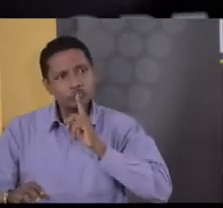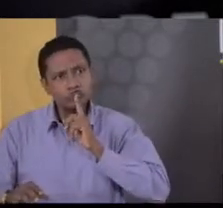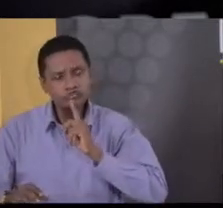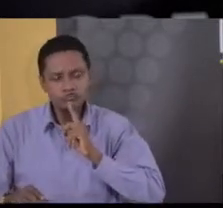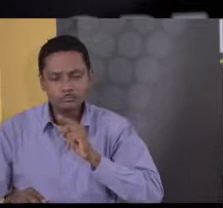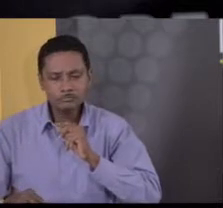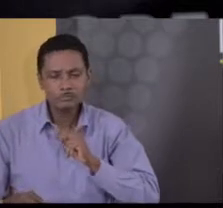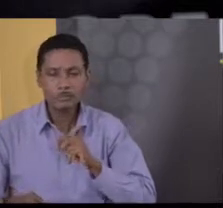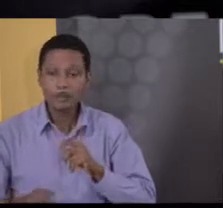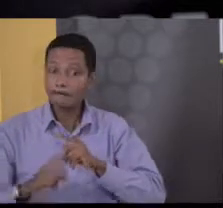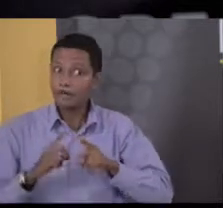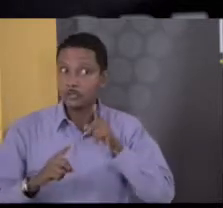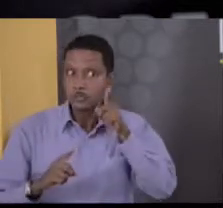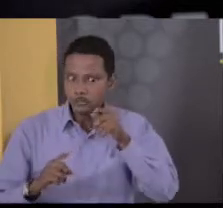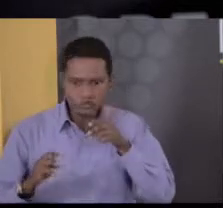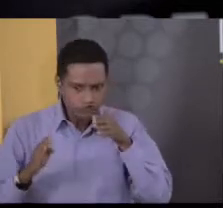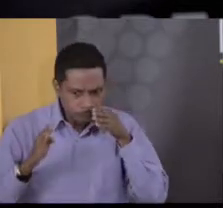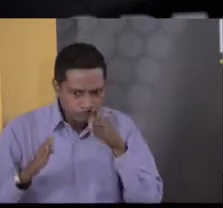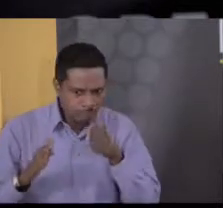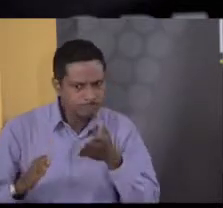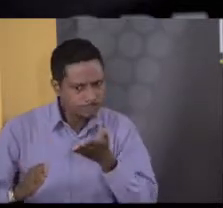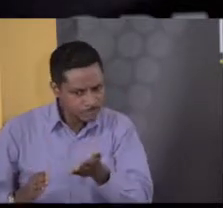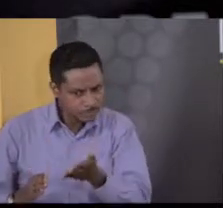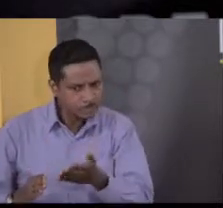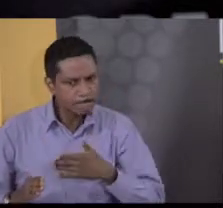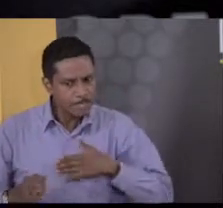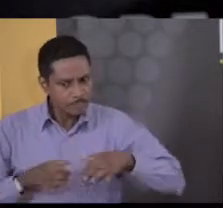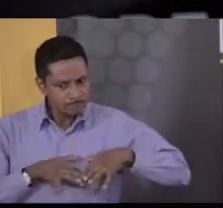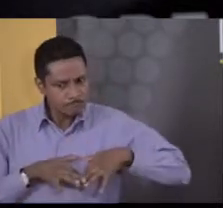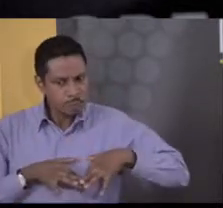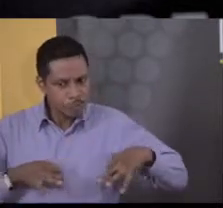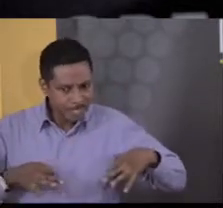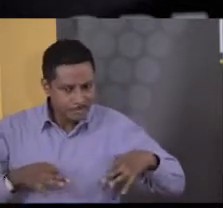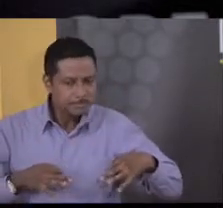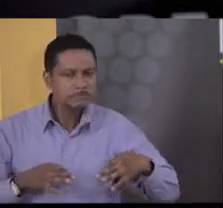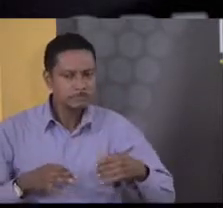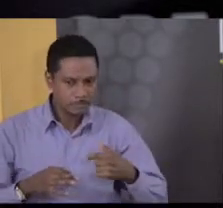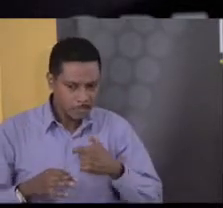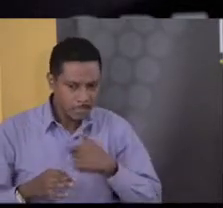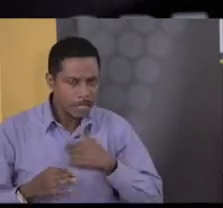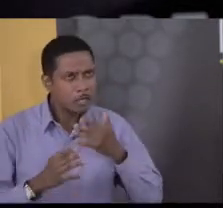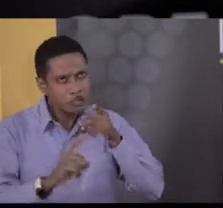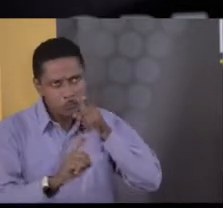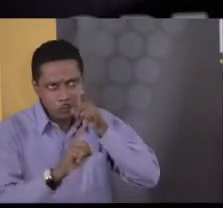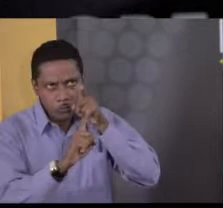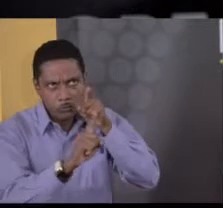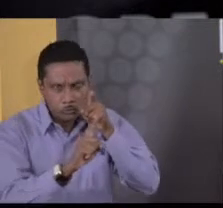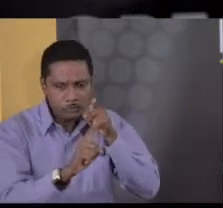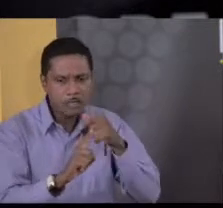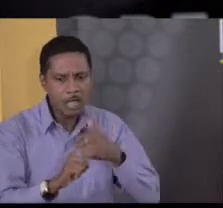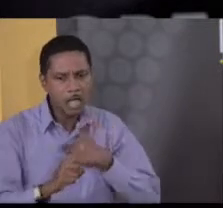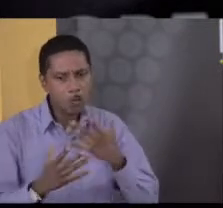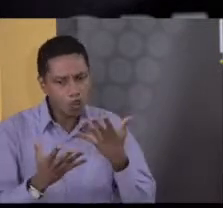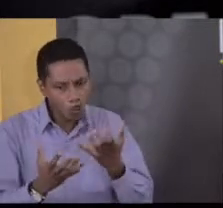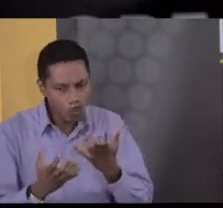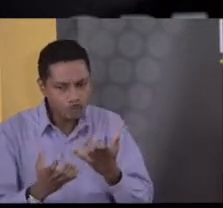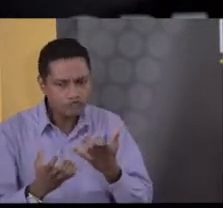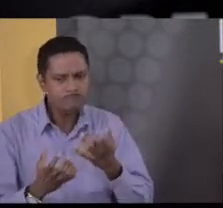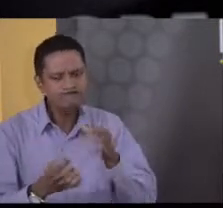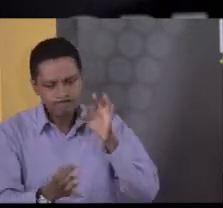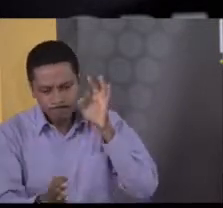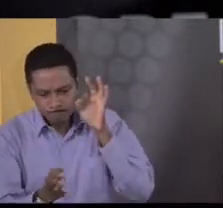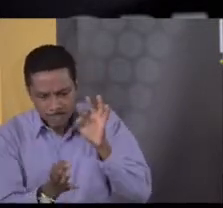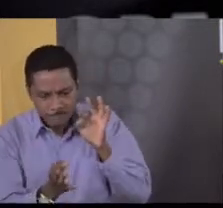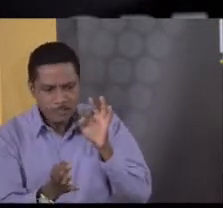prices seem to be high. Now, at UTT, most of the students spend